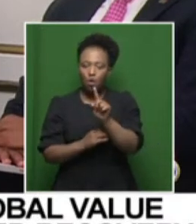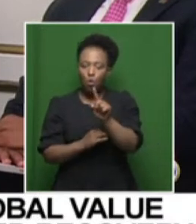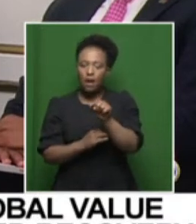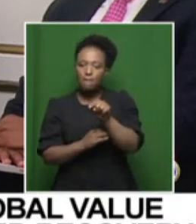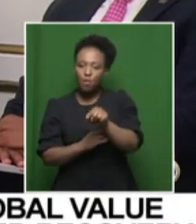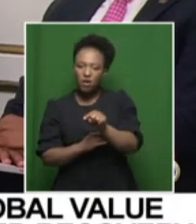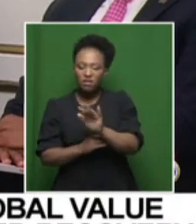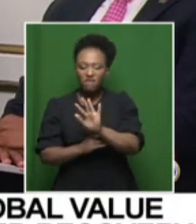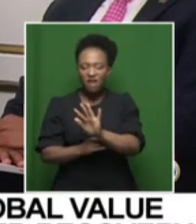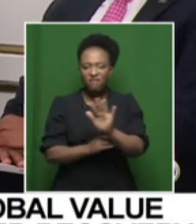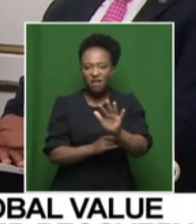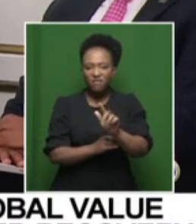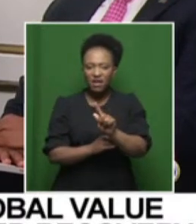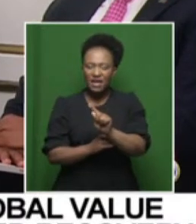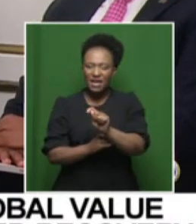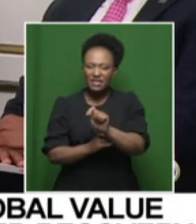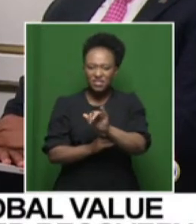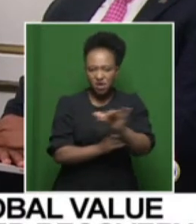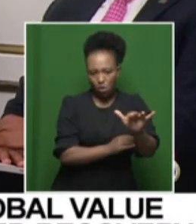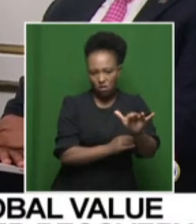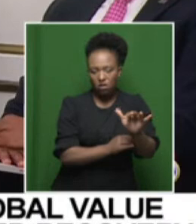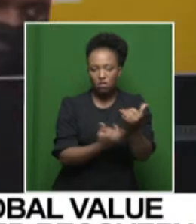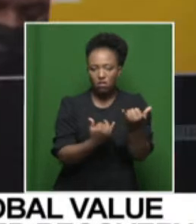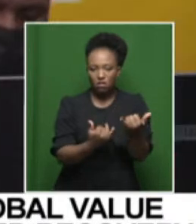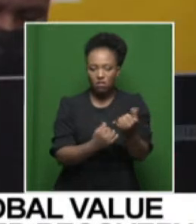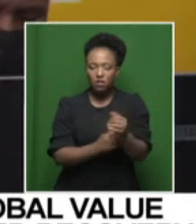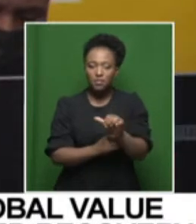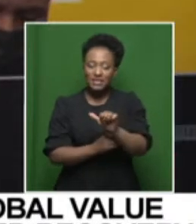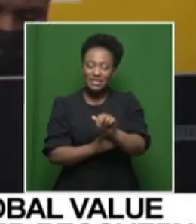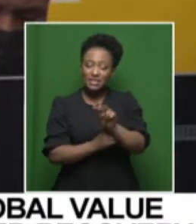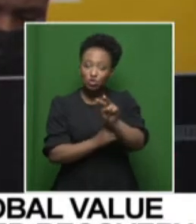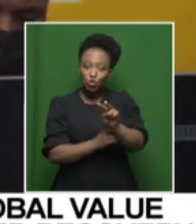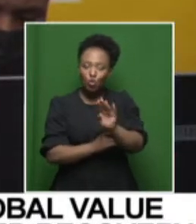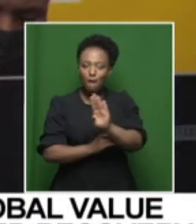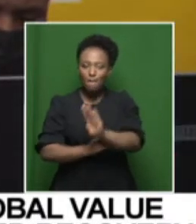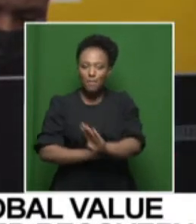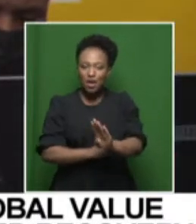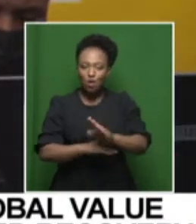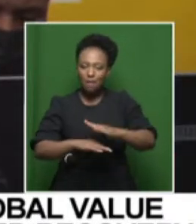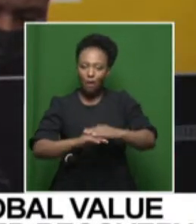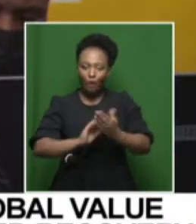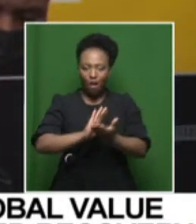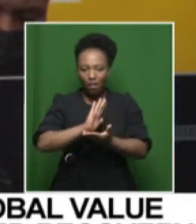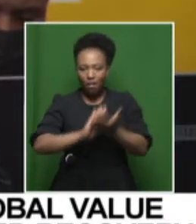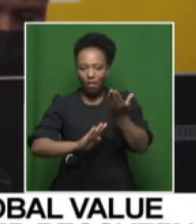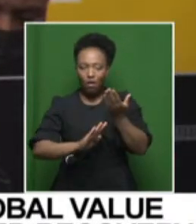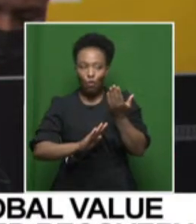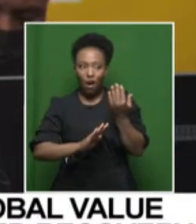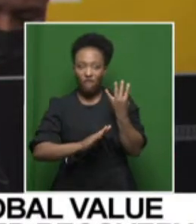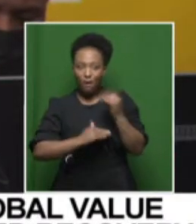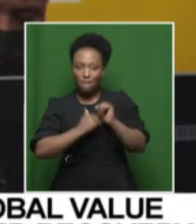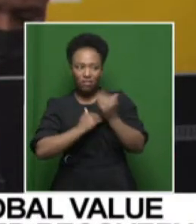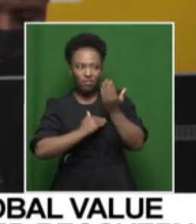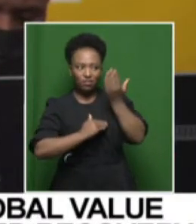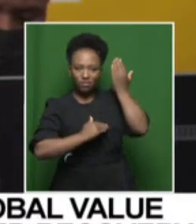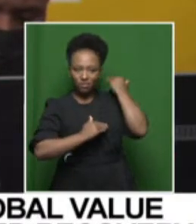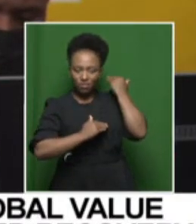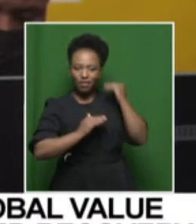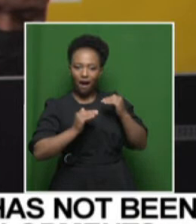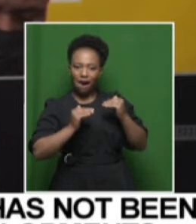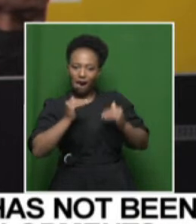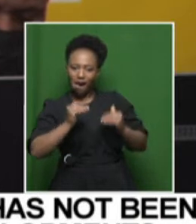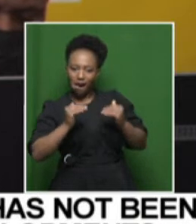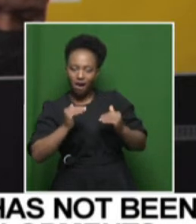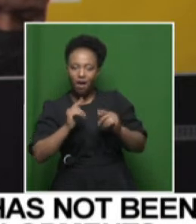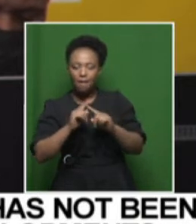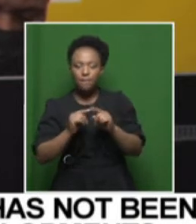1.55 trillion. This is 62 billion higher than our estimate from the 4 months ago, and